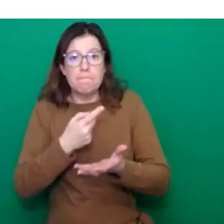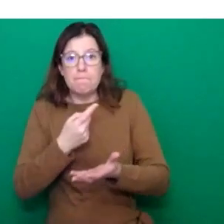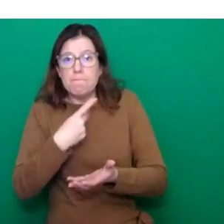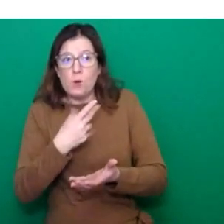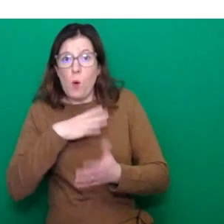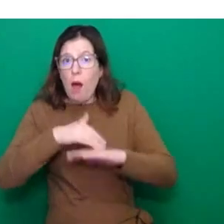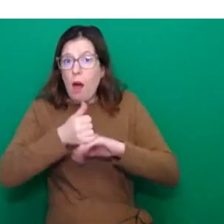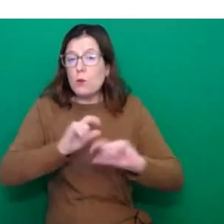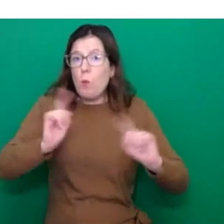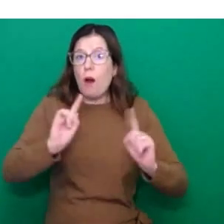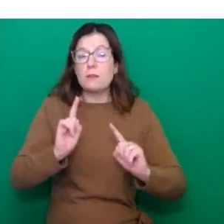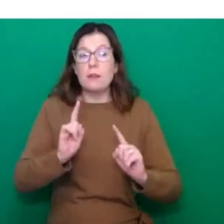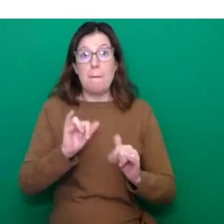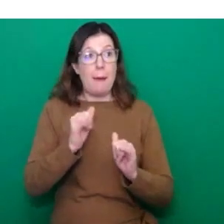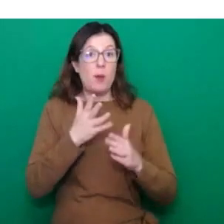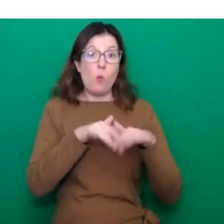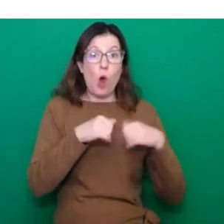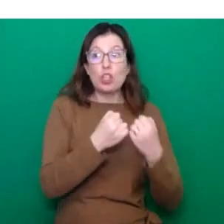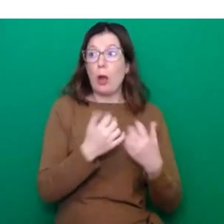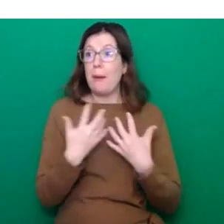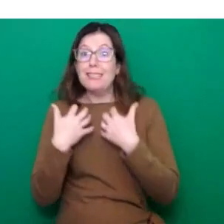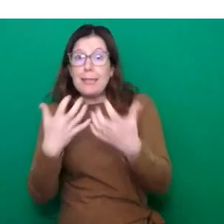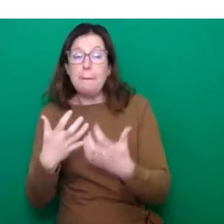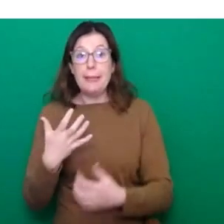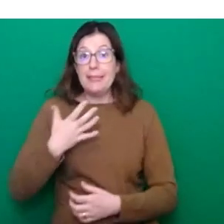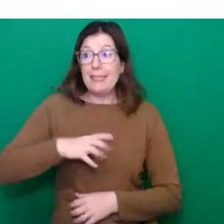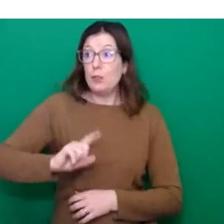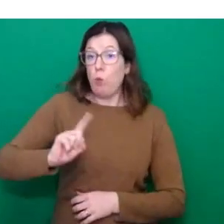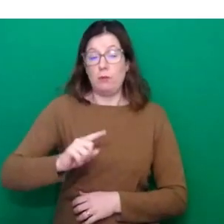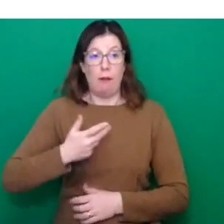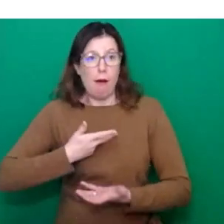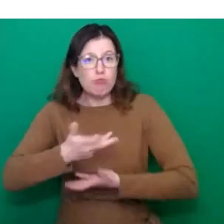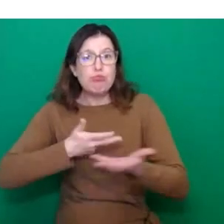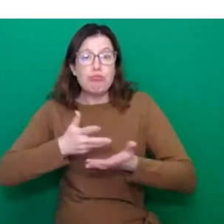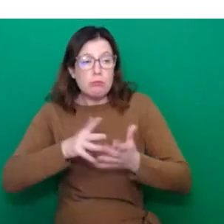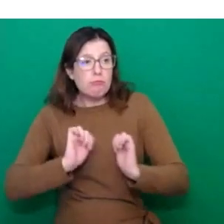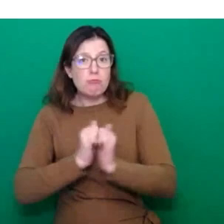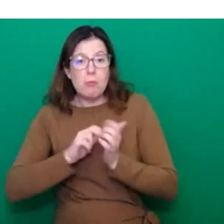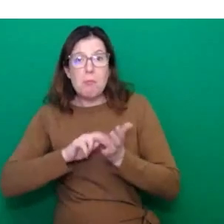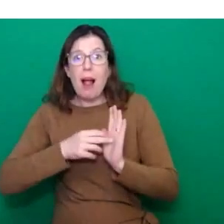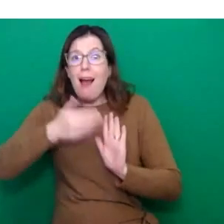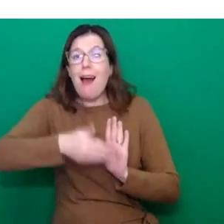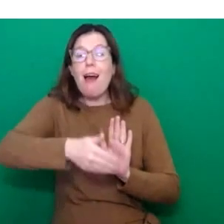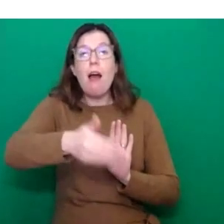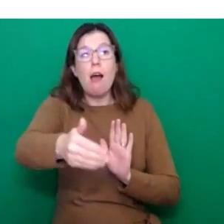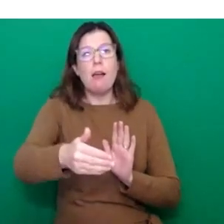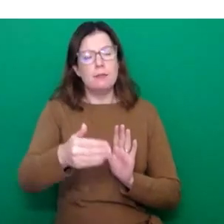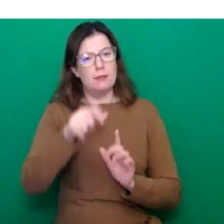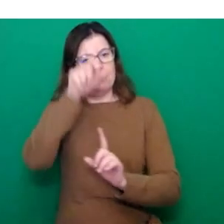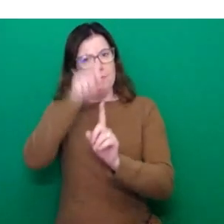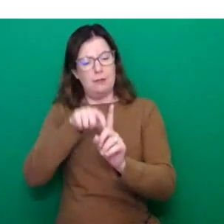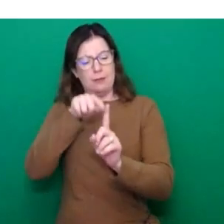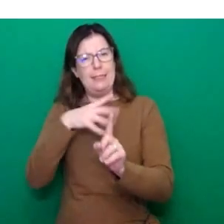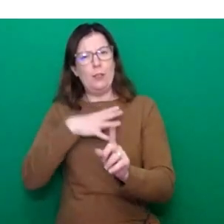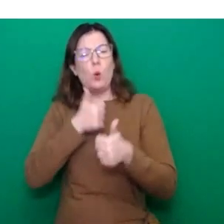So if it is workshops or assemblies or what they think that there's a need for. So kind of actually having communication with that person in the school so that